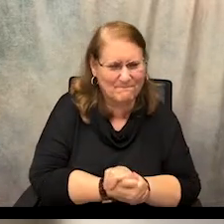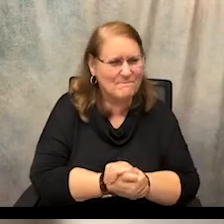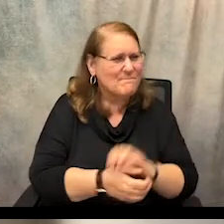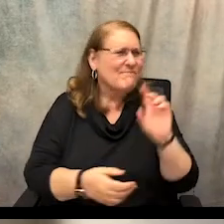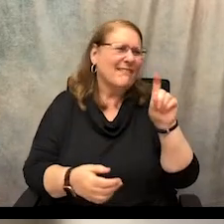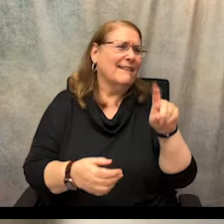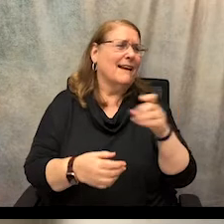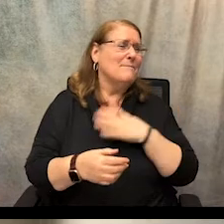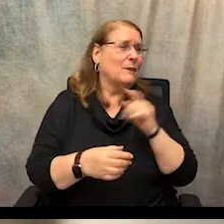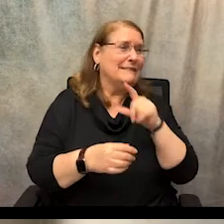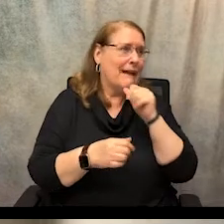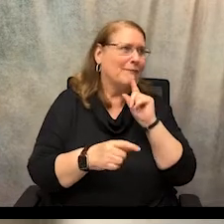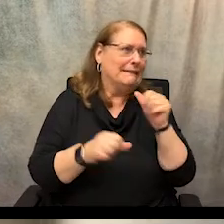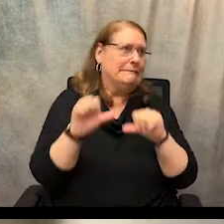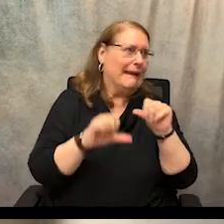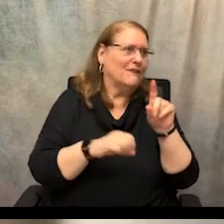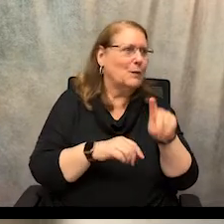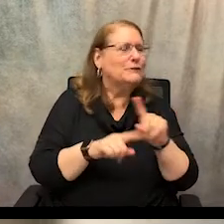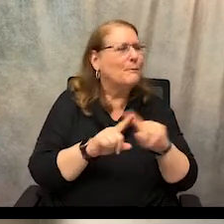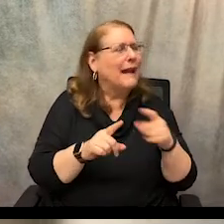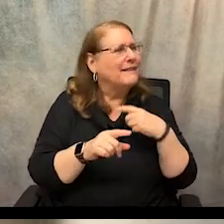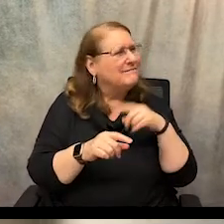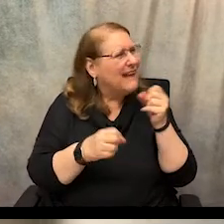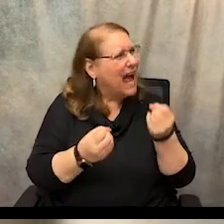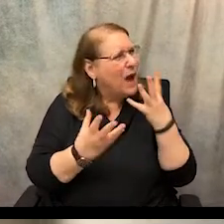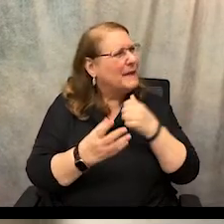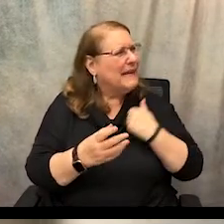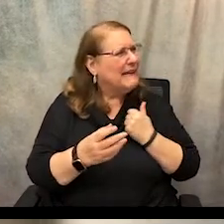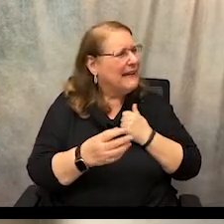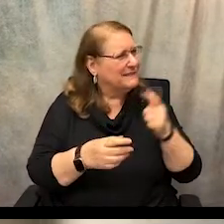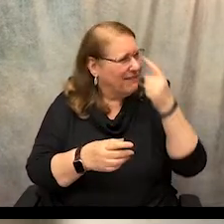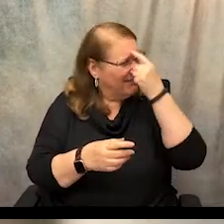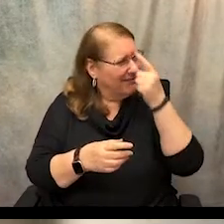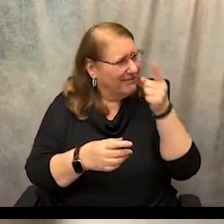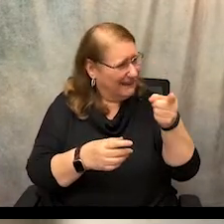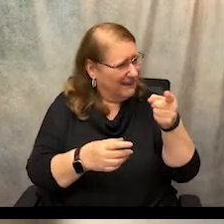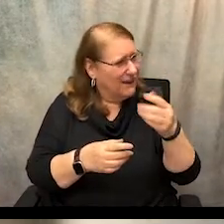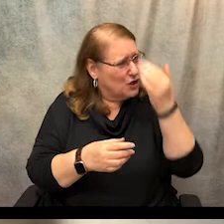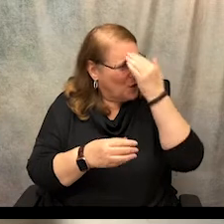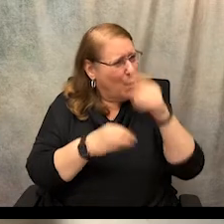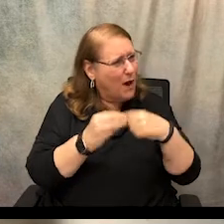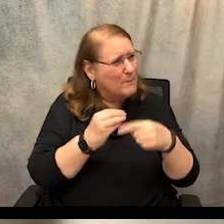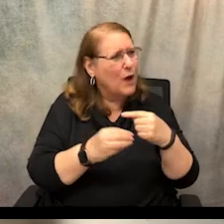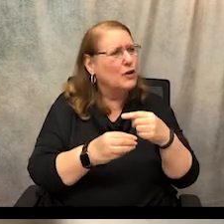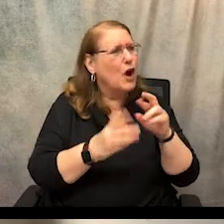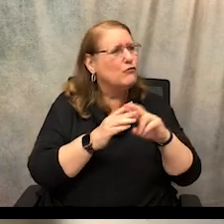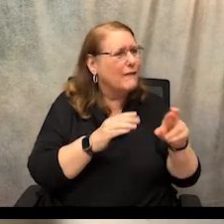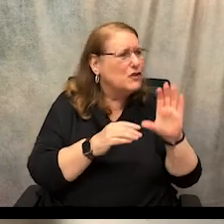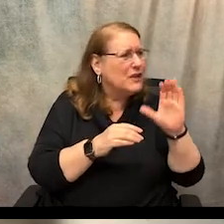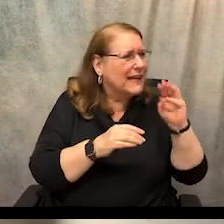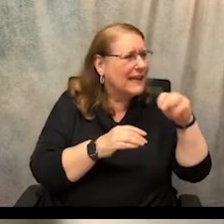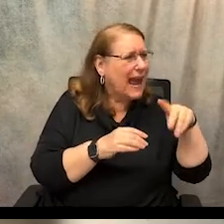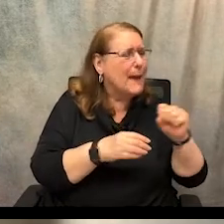is not necessarily a scientific question, but how many Canadians do you think know about the refugee camps for Jews and German POWs? And